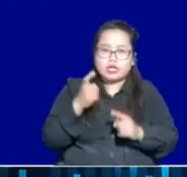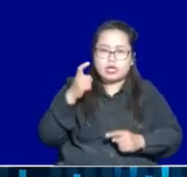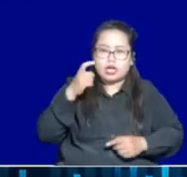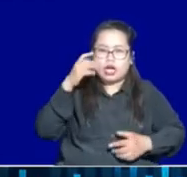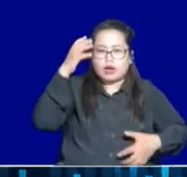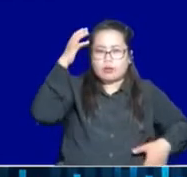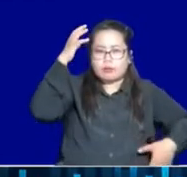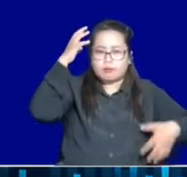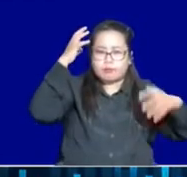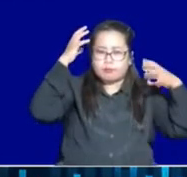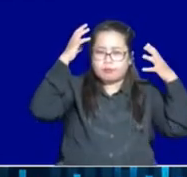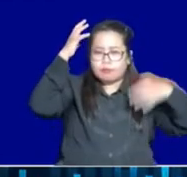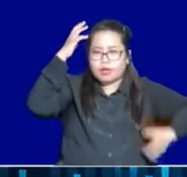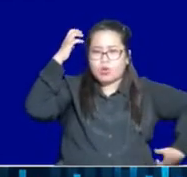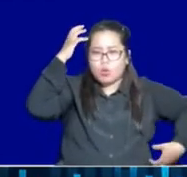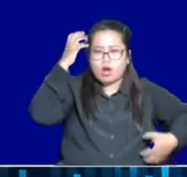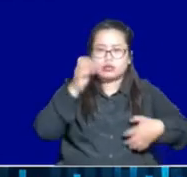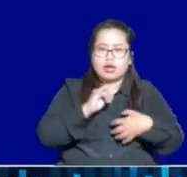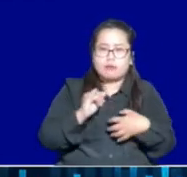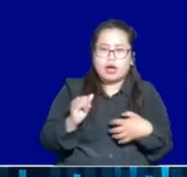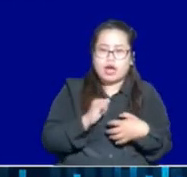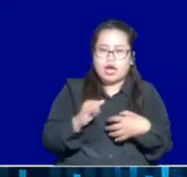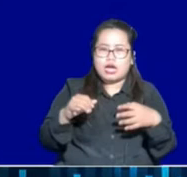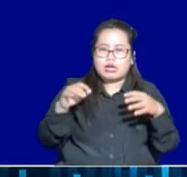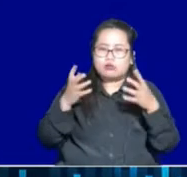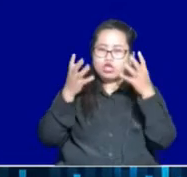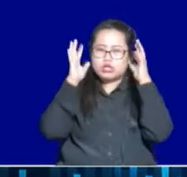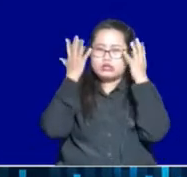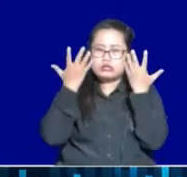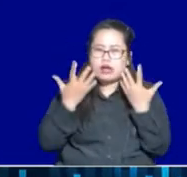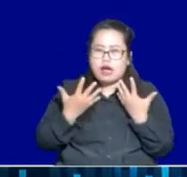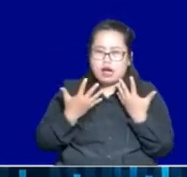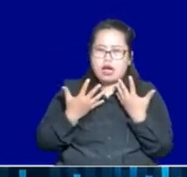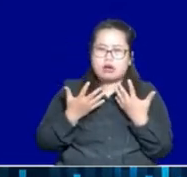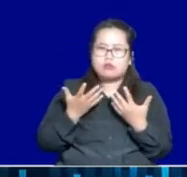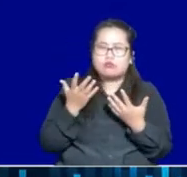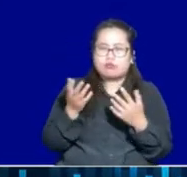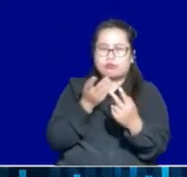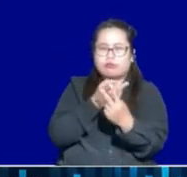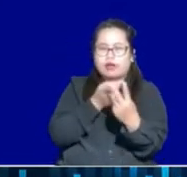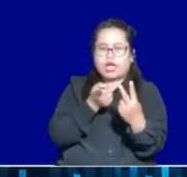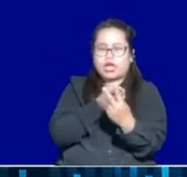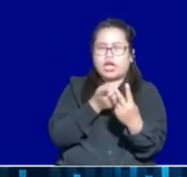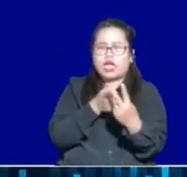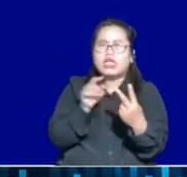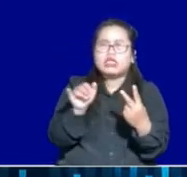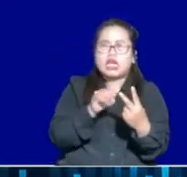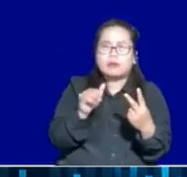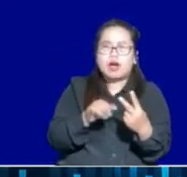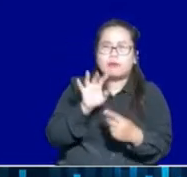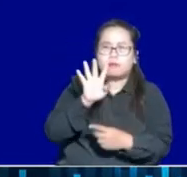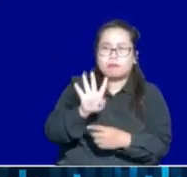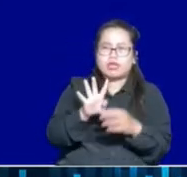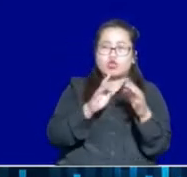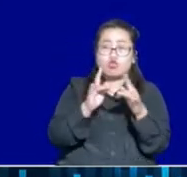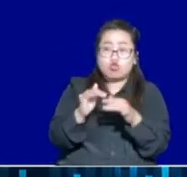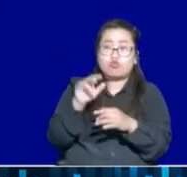letters that don't go into lion, and the lion uses four letters that you don't have. So this would suggest